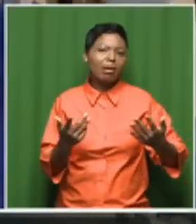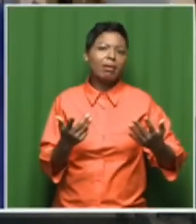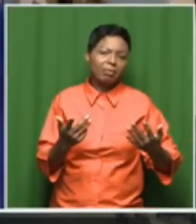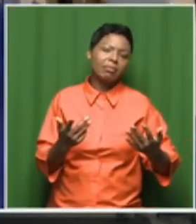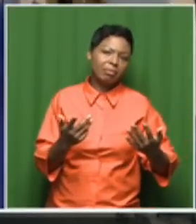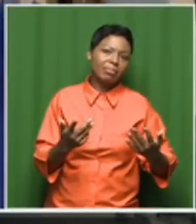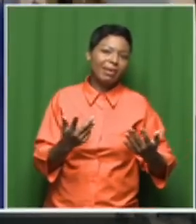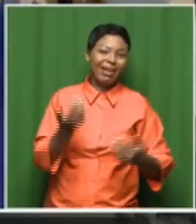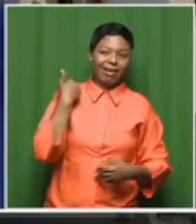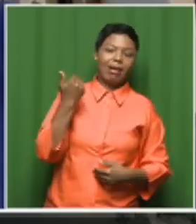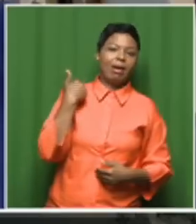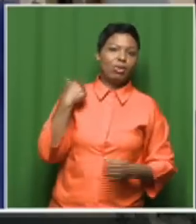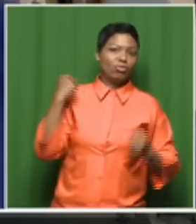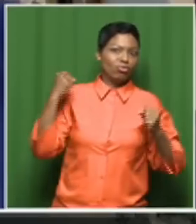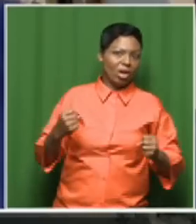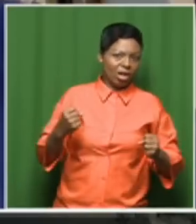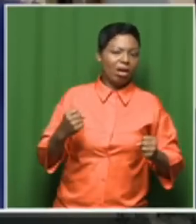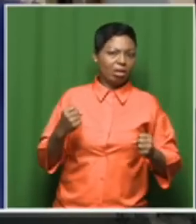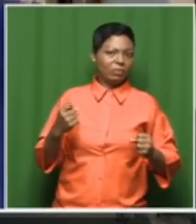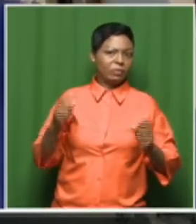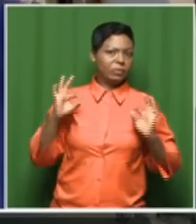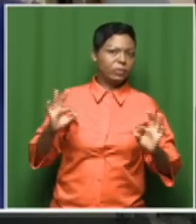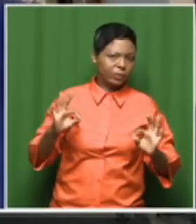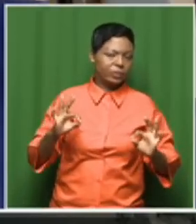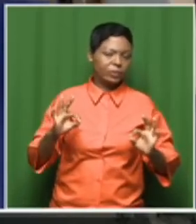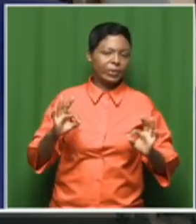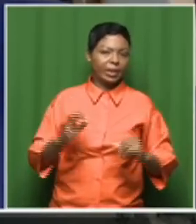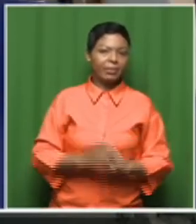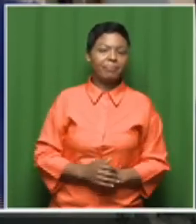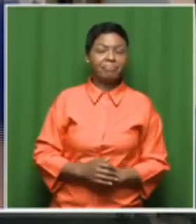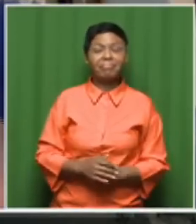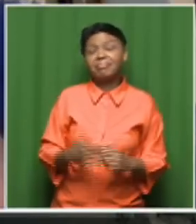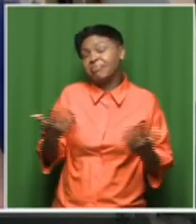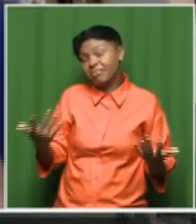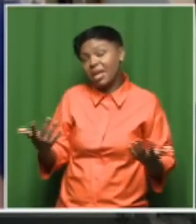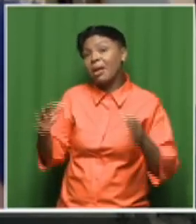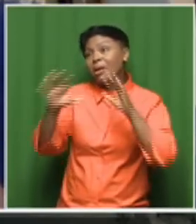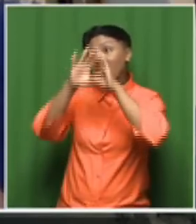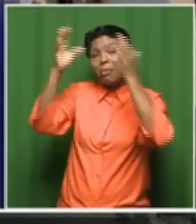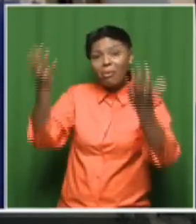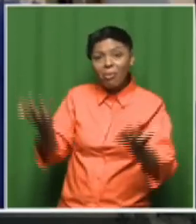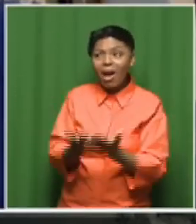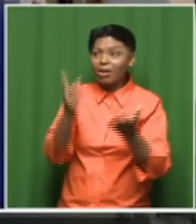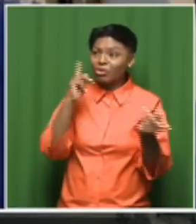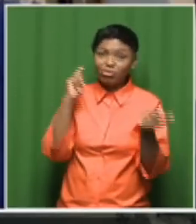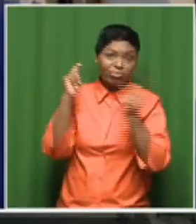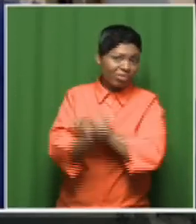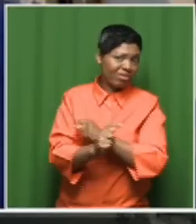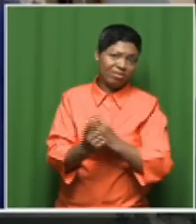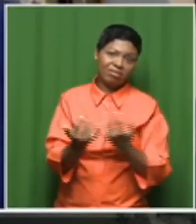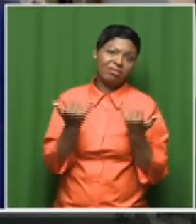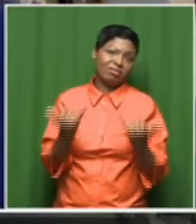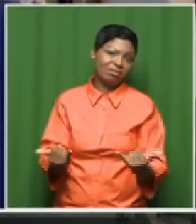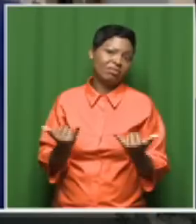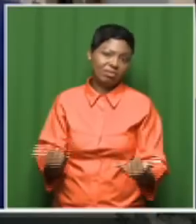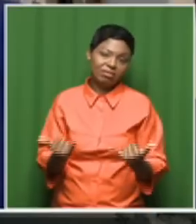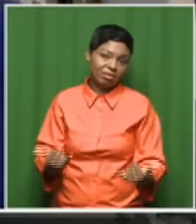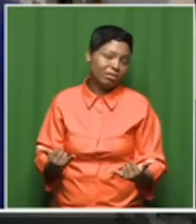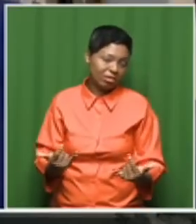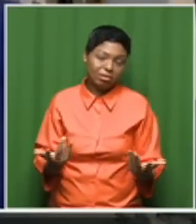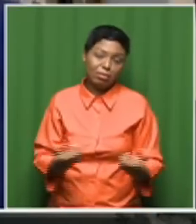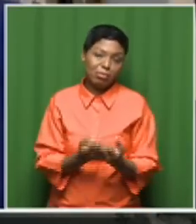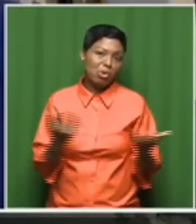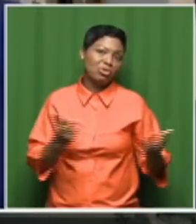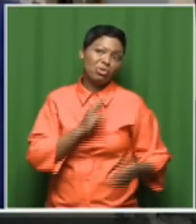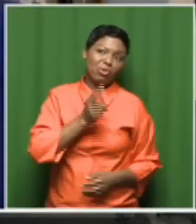we talk about a fight for relevance as well, because the world is changing and it's changing very, very fast. And many also voicing opinions